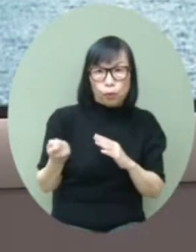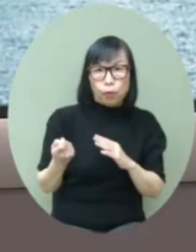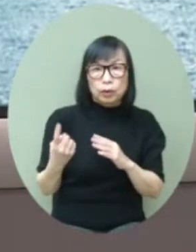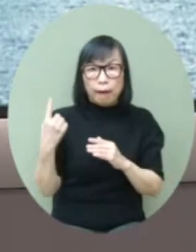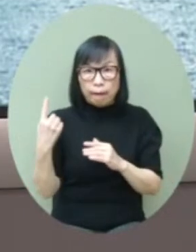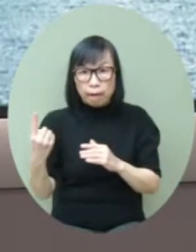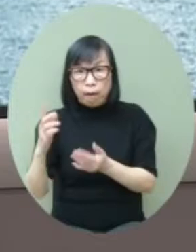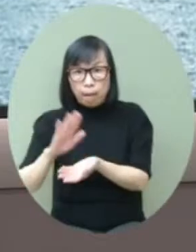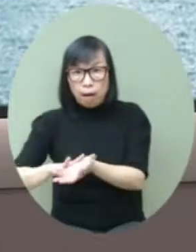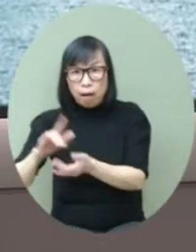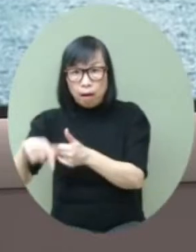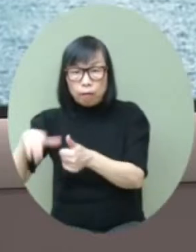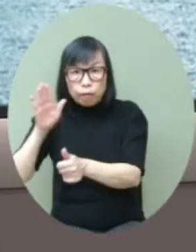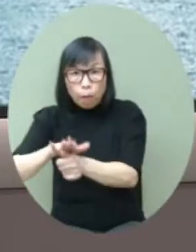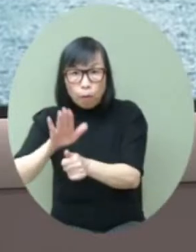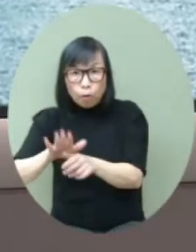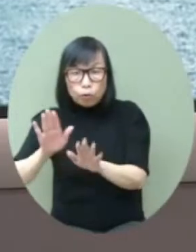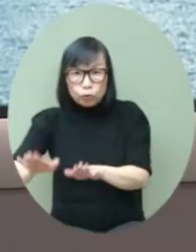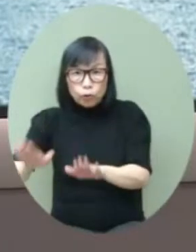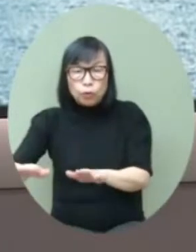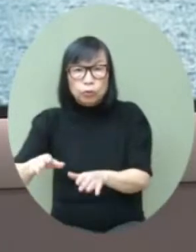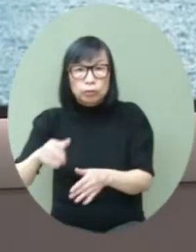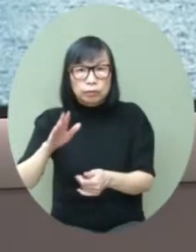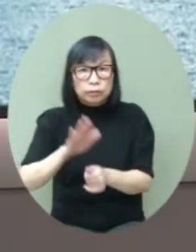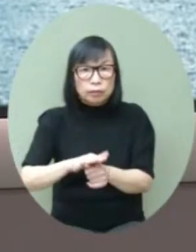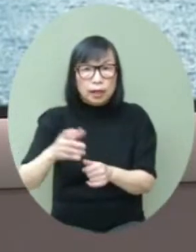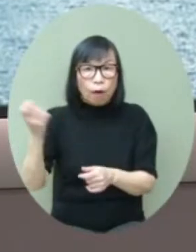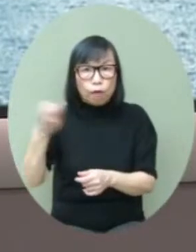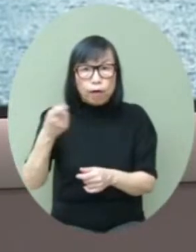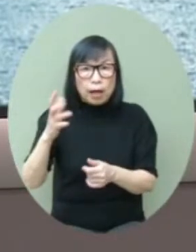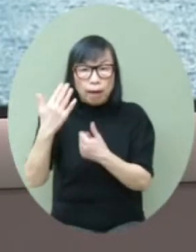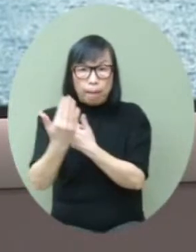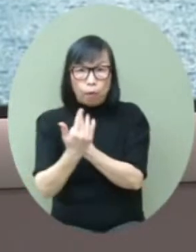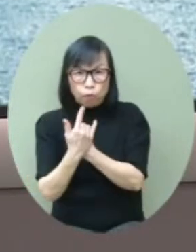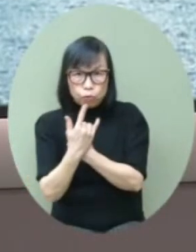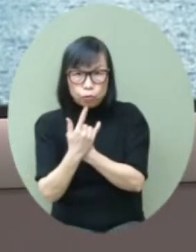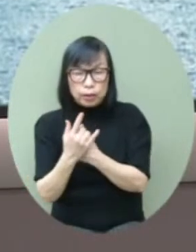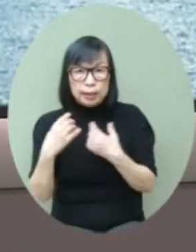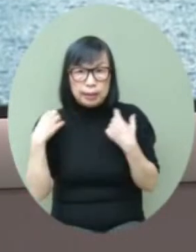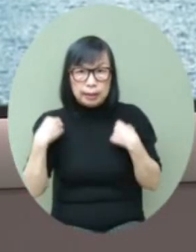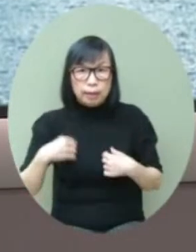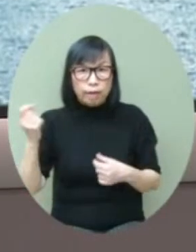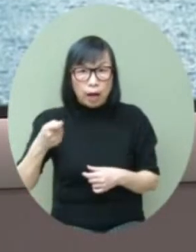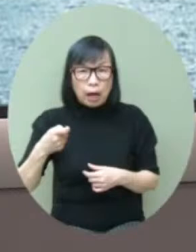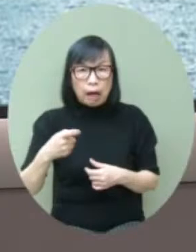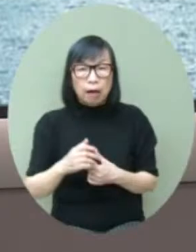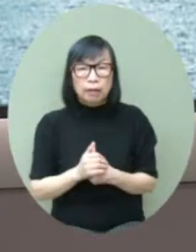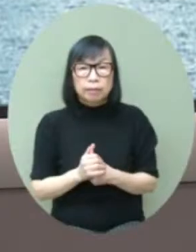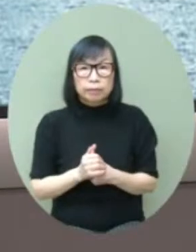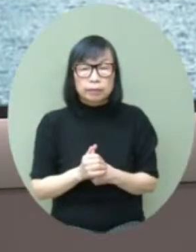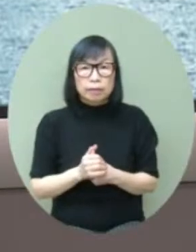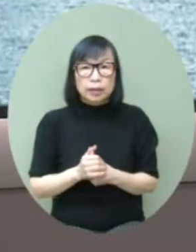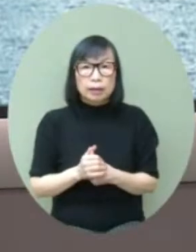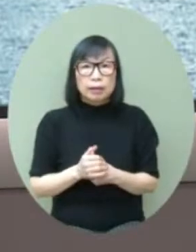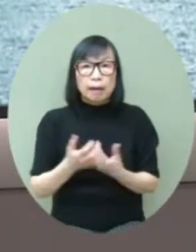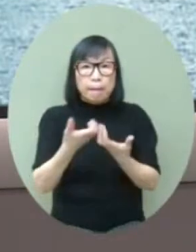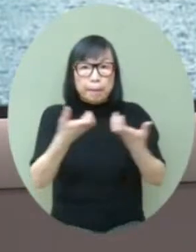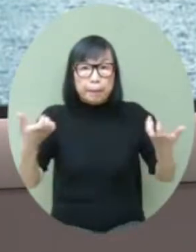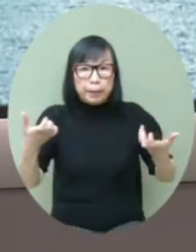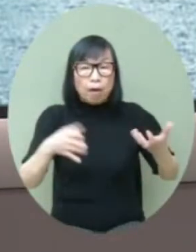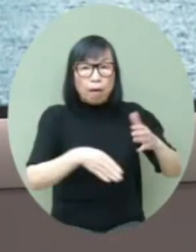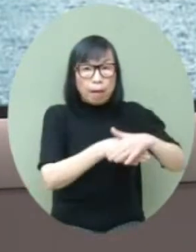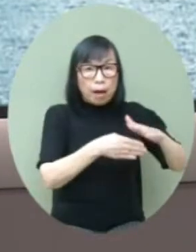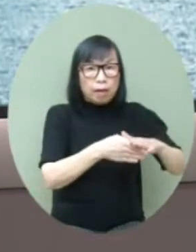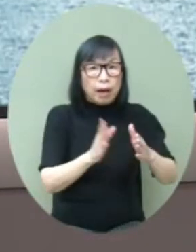nurse and also a patient assistant immediately donned the protective gear